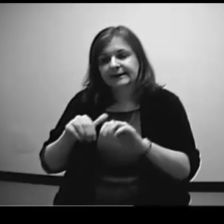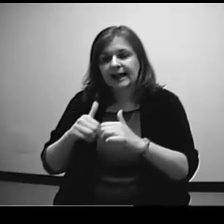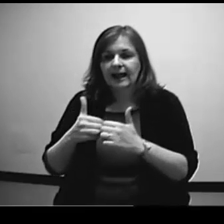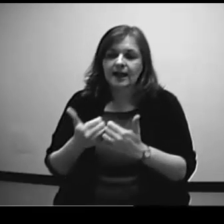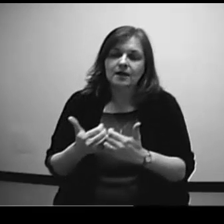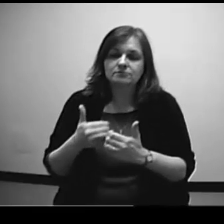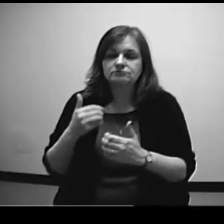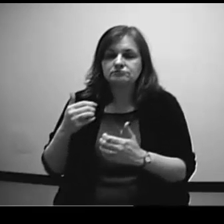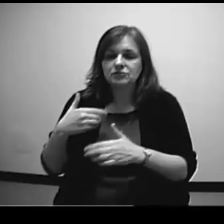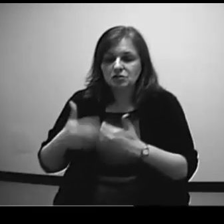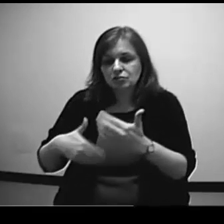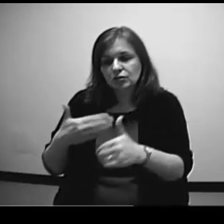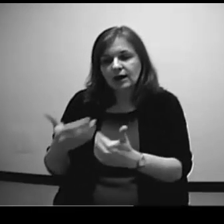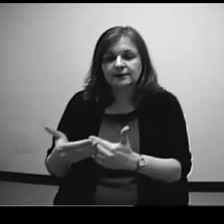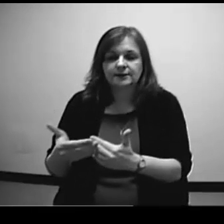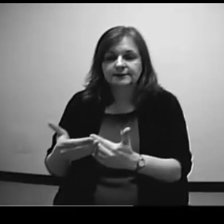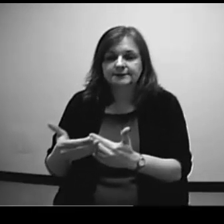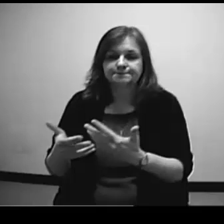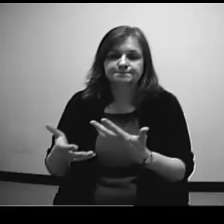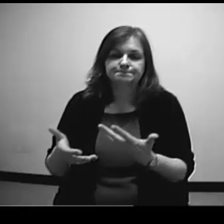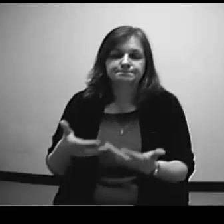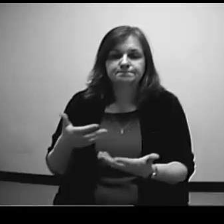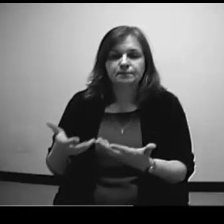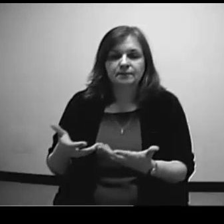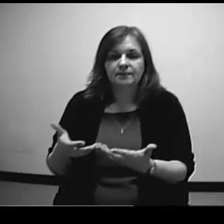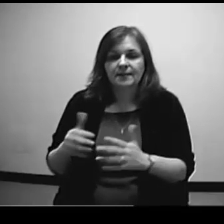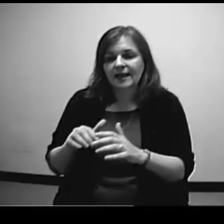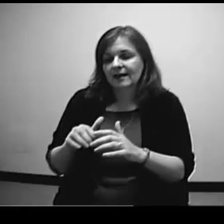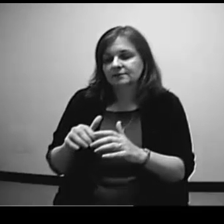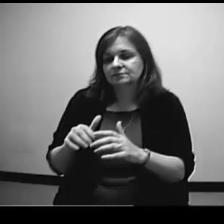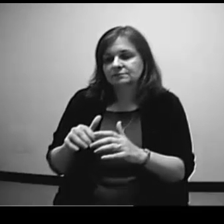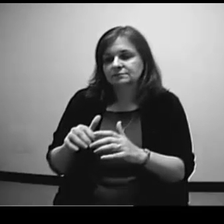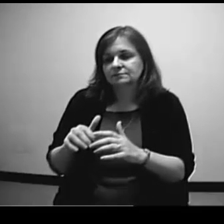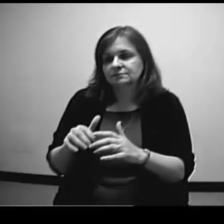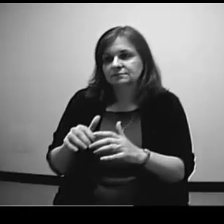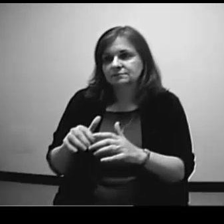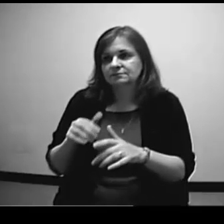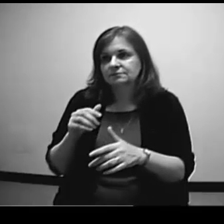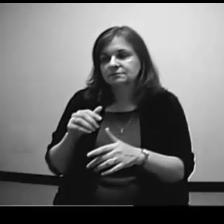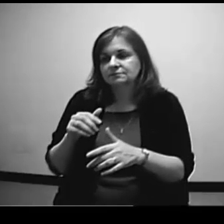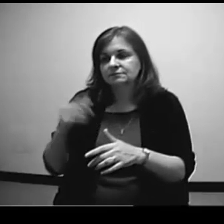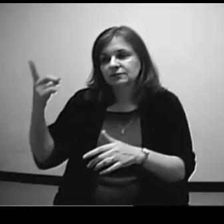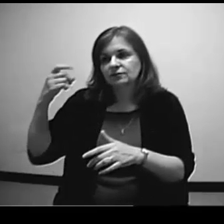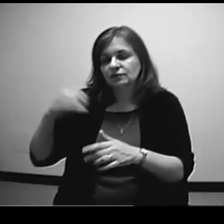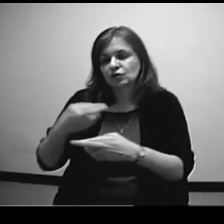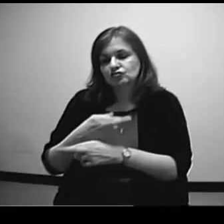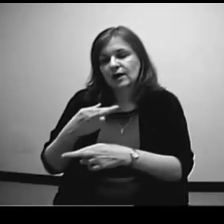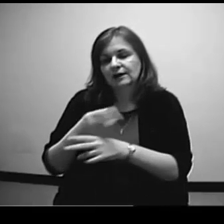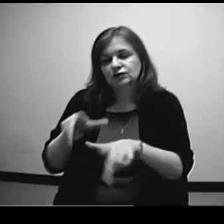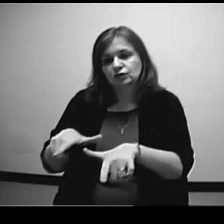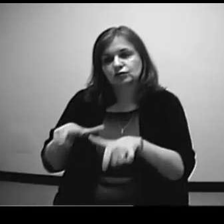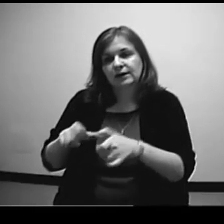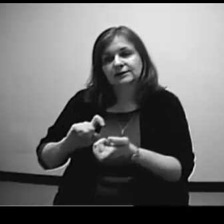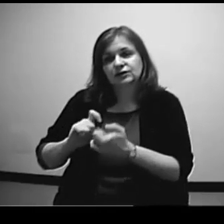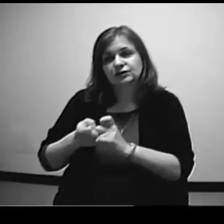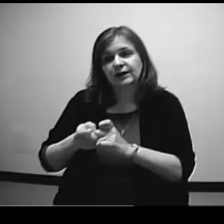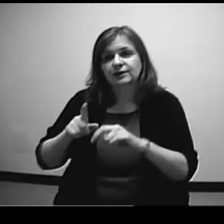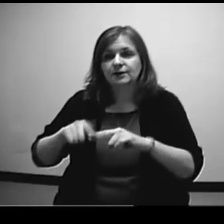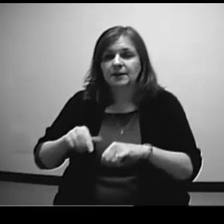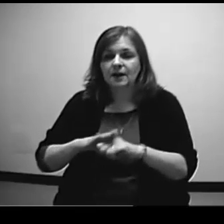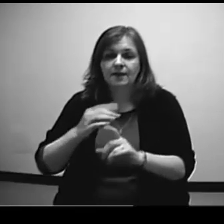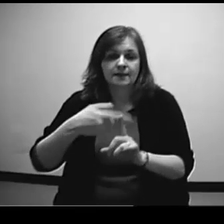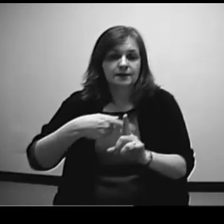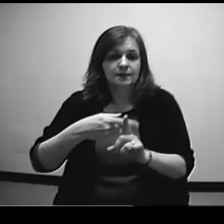photosynthesis from an application standpoint, looking at the idea of how photosynthetic rates may